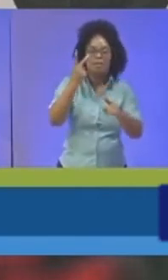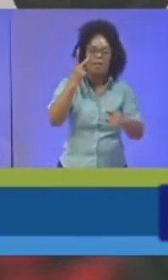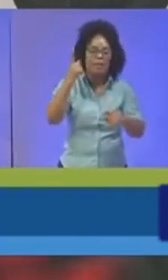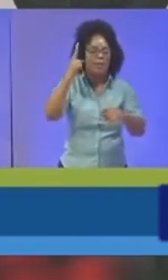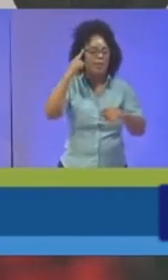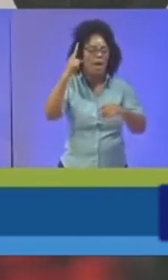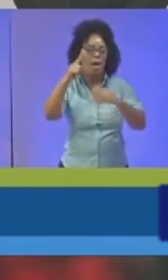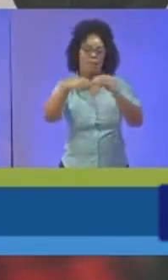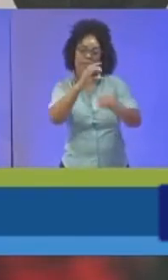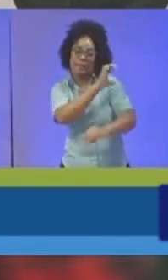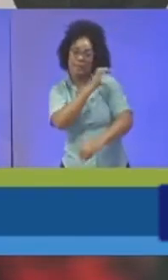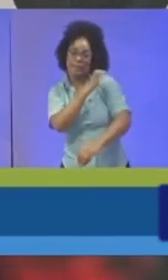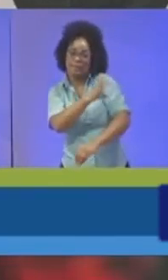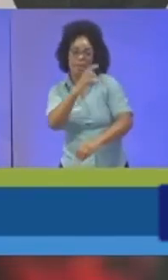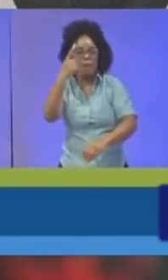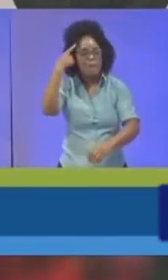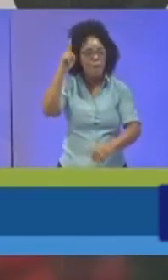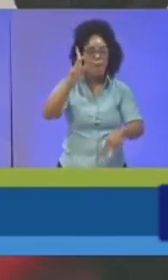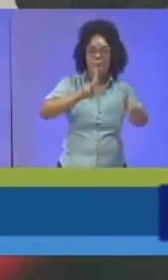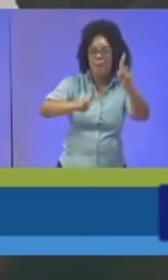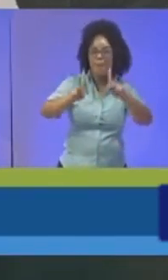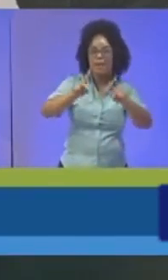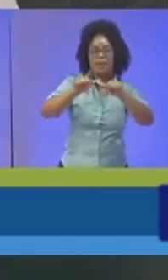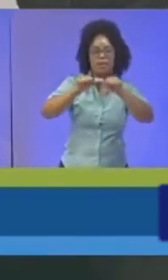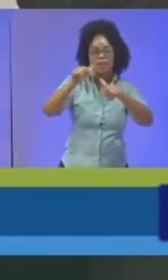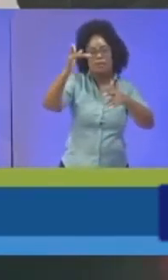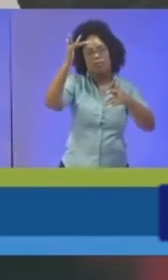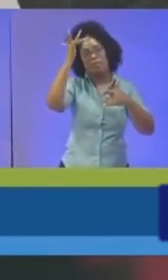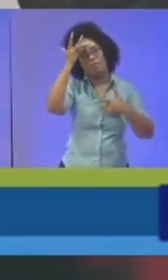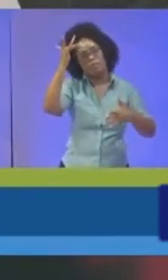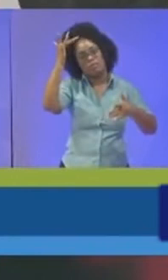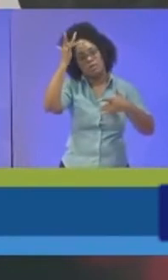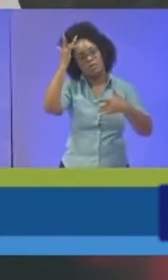we went about trying to serve their needs. Next.